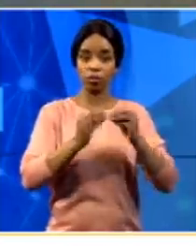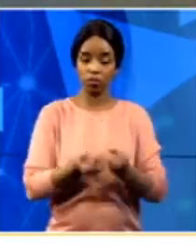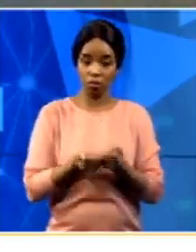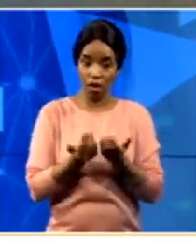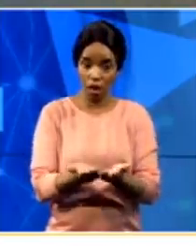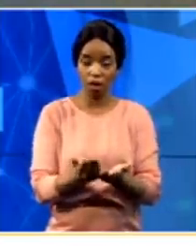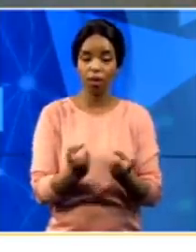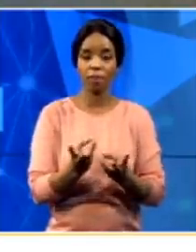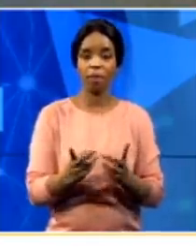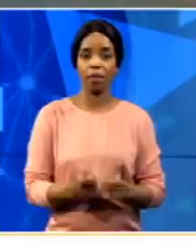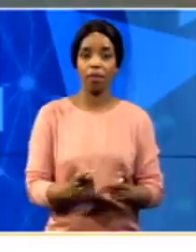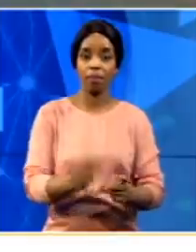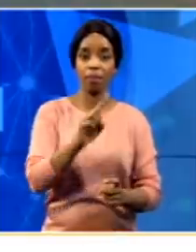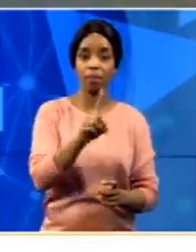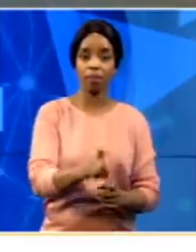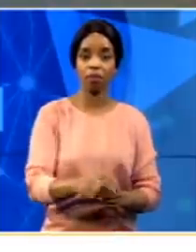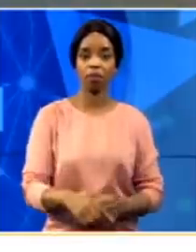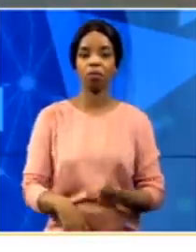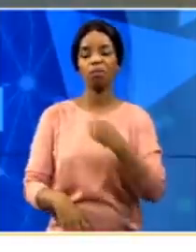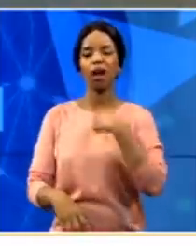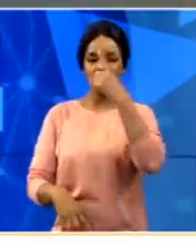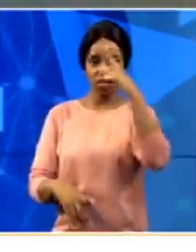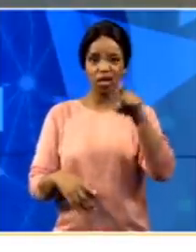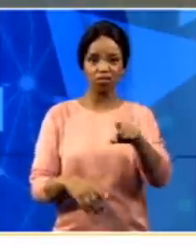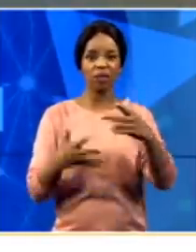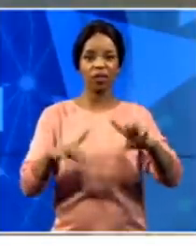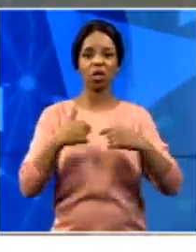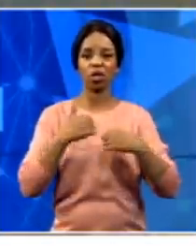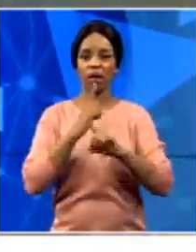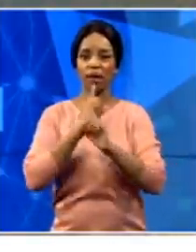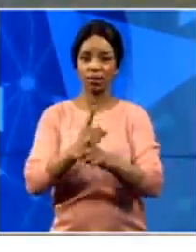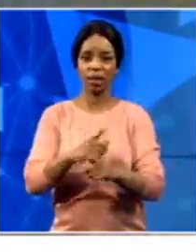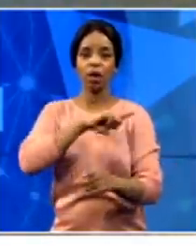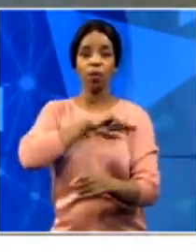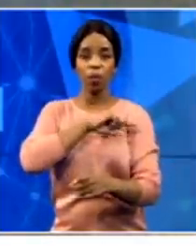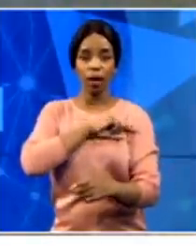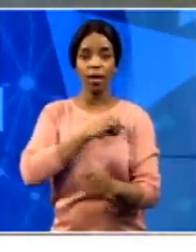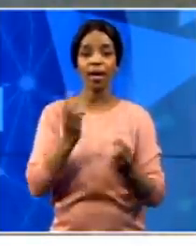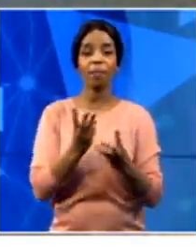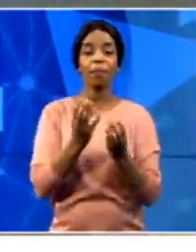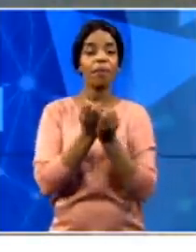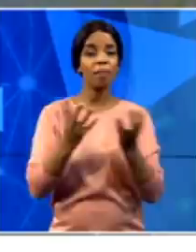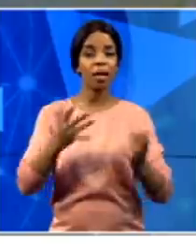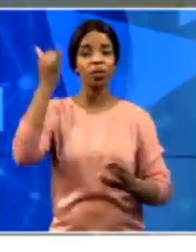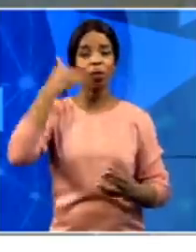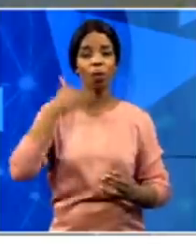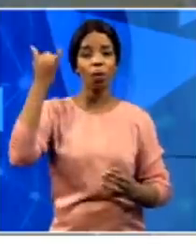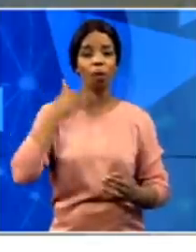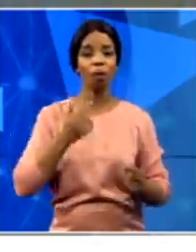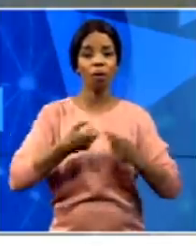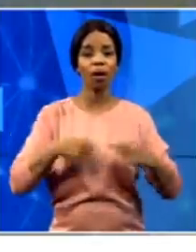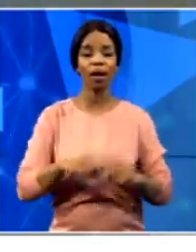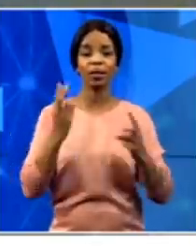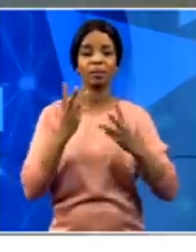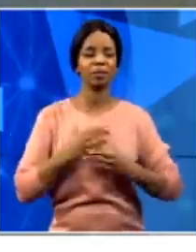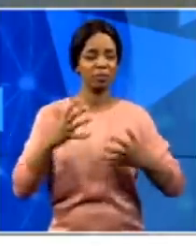I think, Leon, you've touched on it. Given the number of callers that we are receiving and the number of people who are frustrated, if we